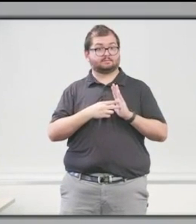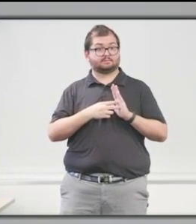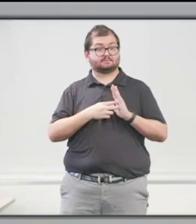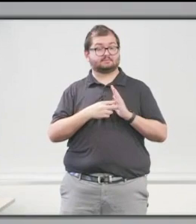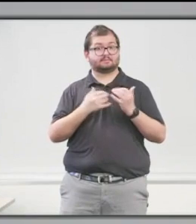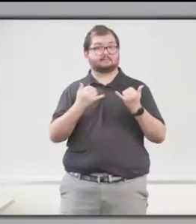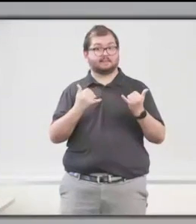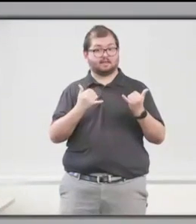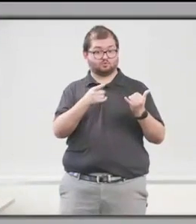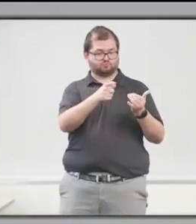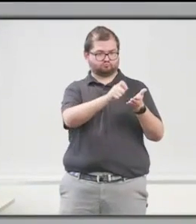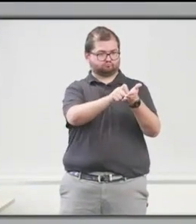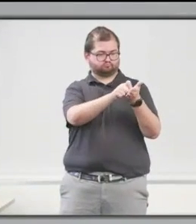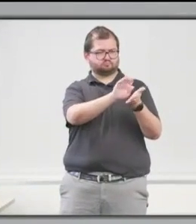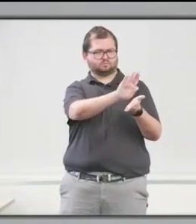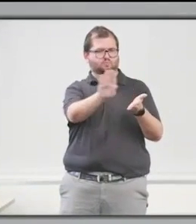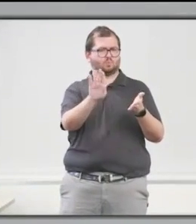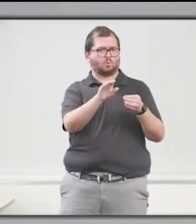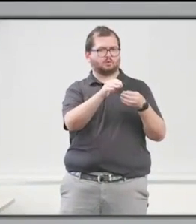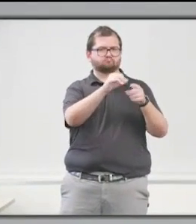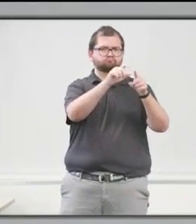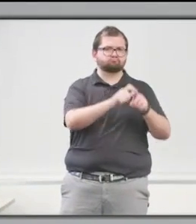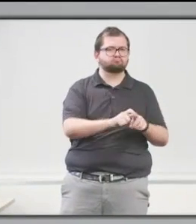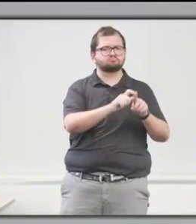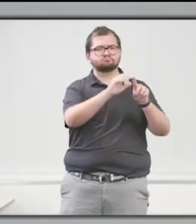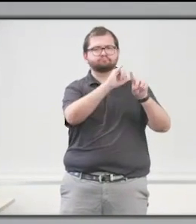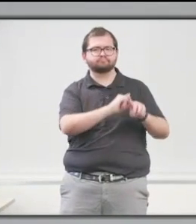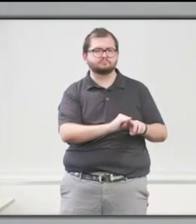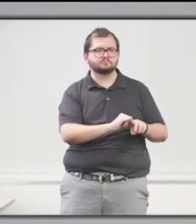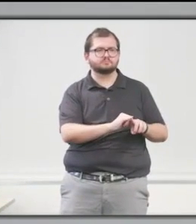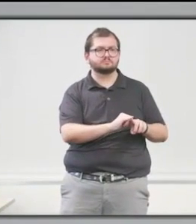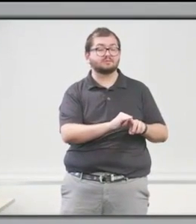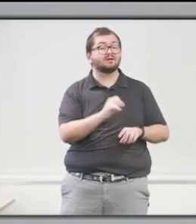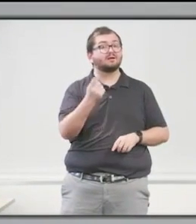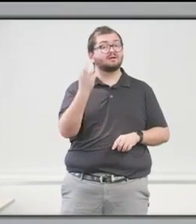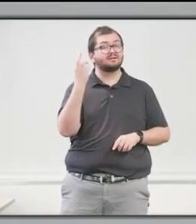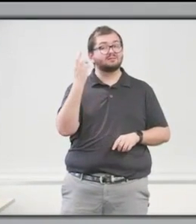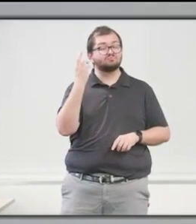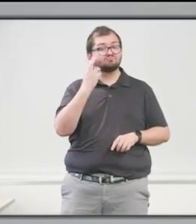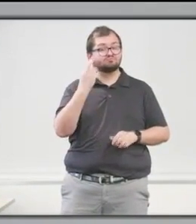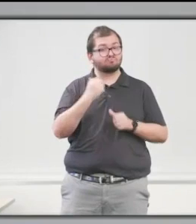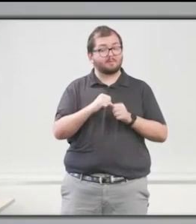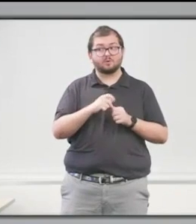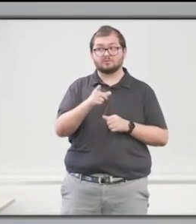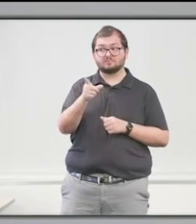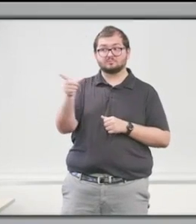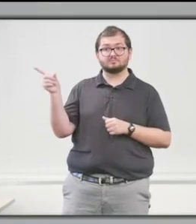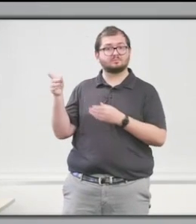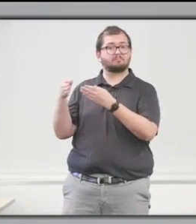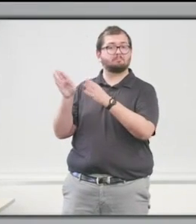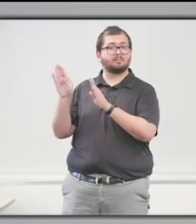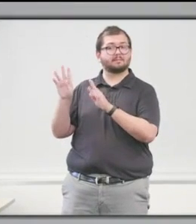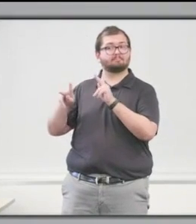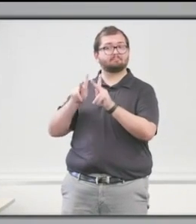internally communicate with your organization, but then realizing that this is a message for the public. So how is the public going